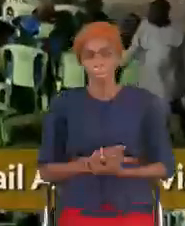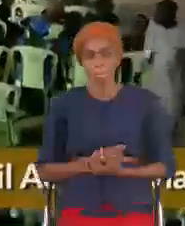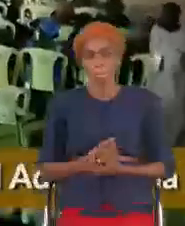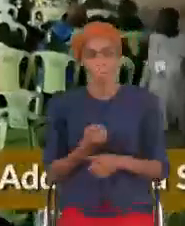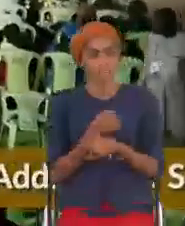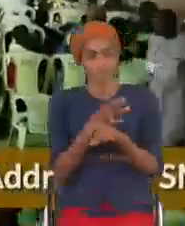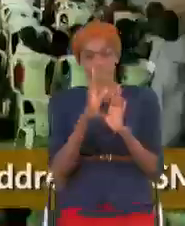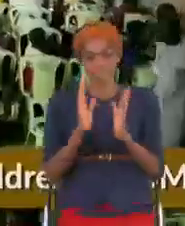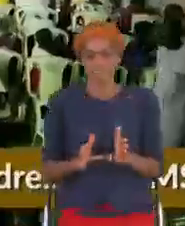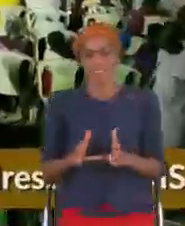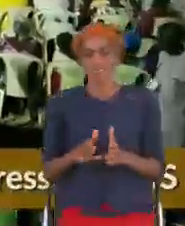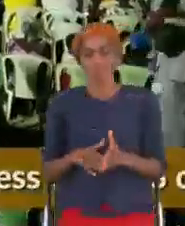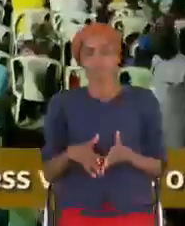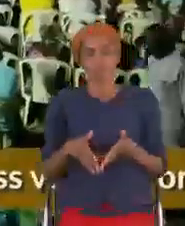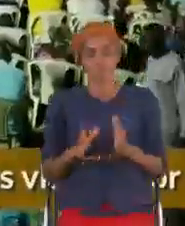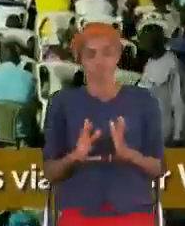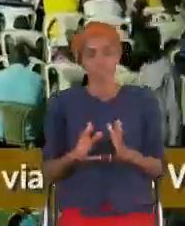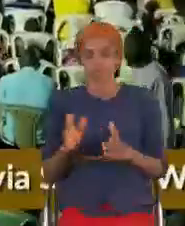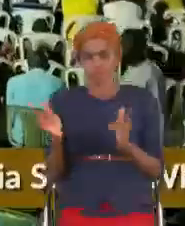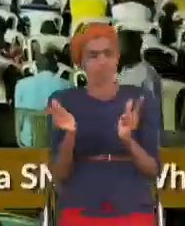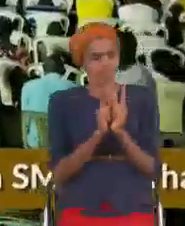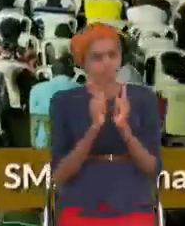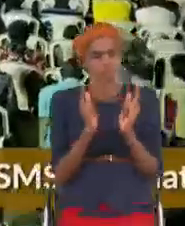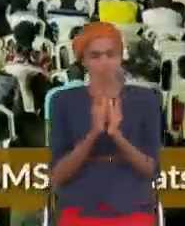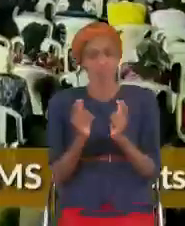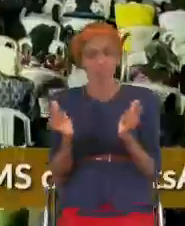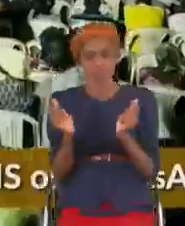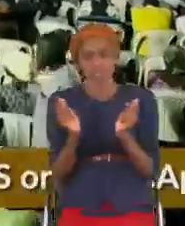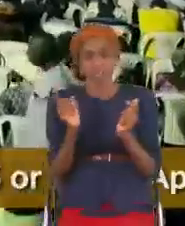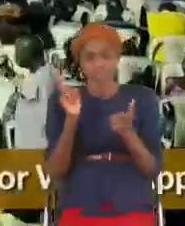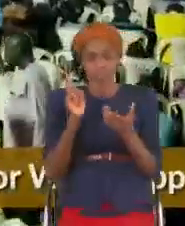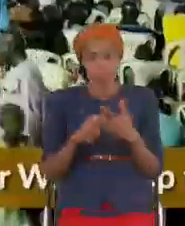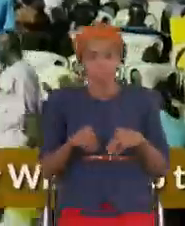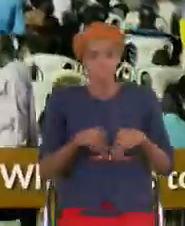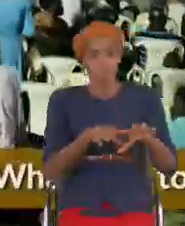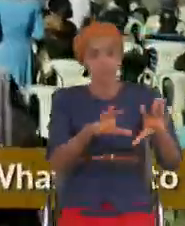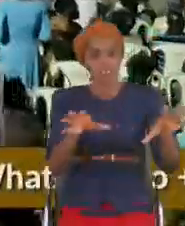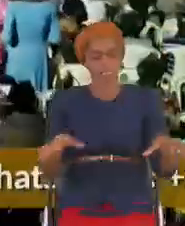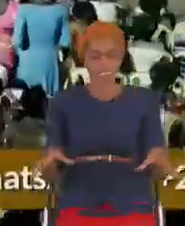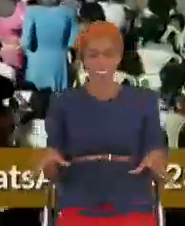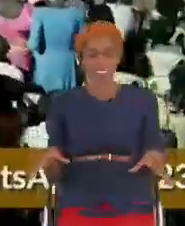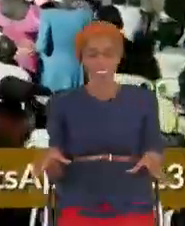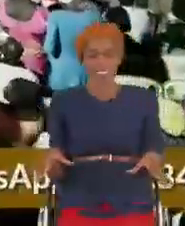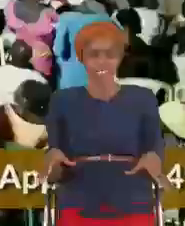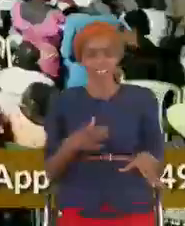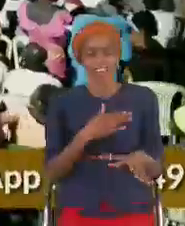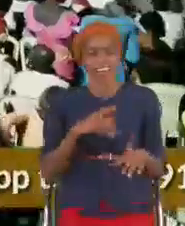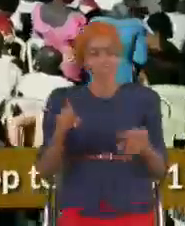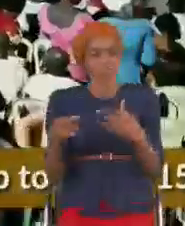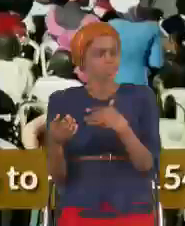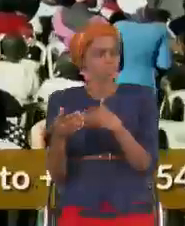Counselors, let's spread to the midst of the congregation, spread right to the back.